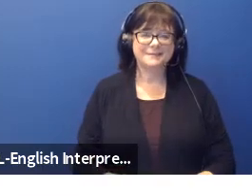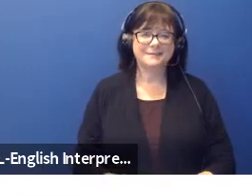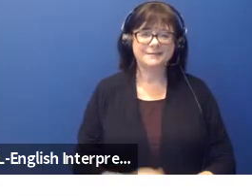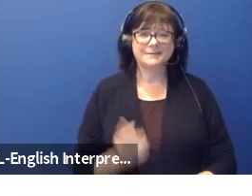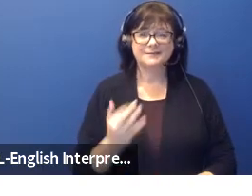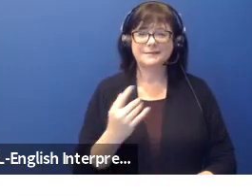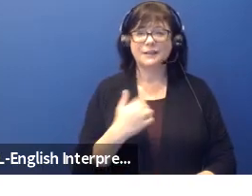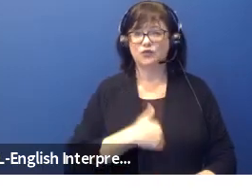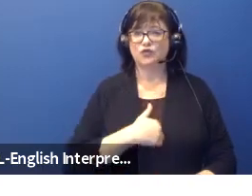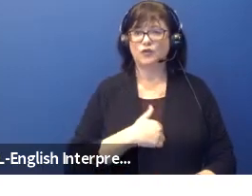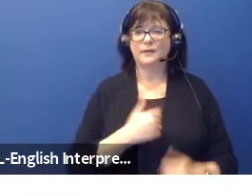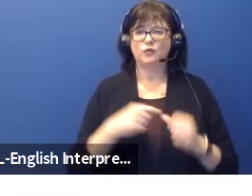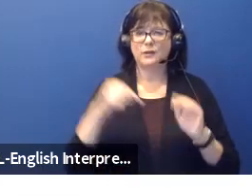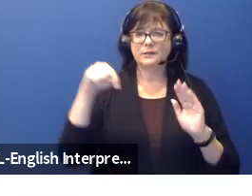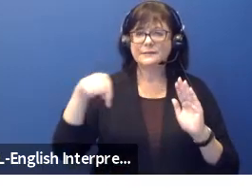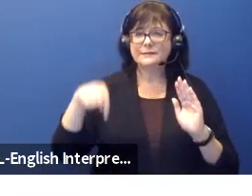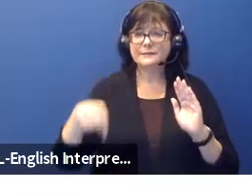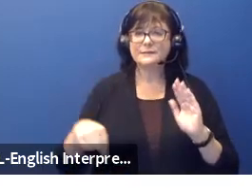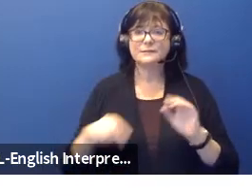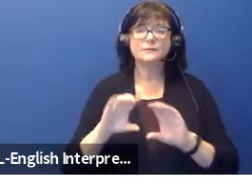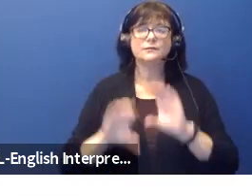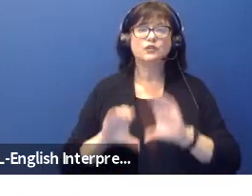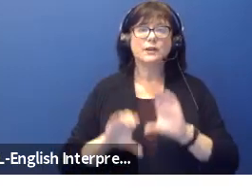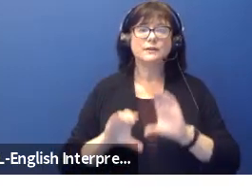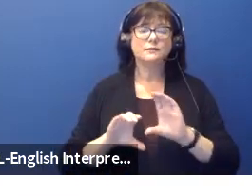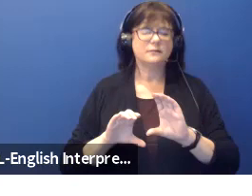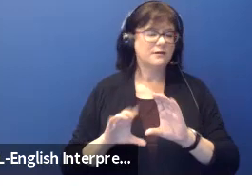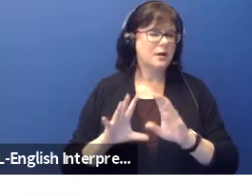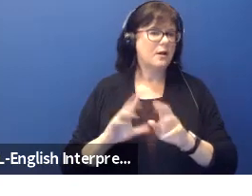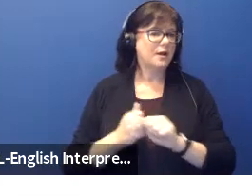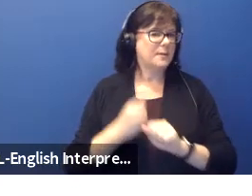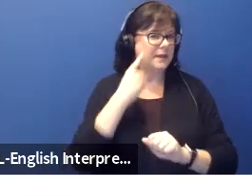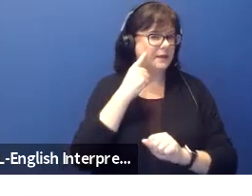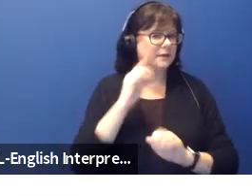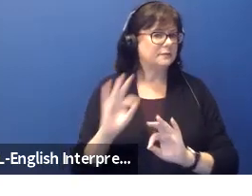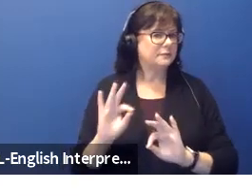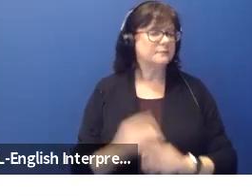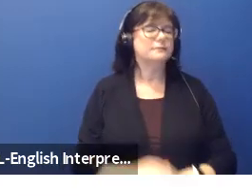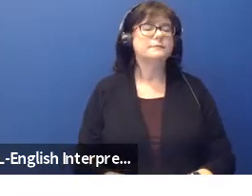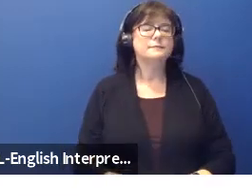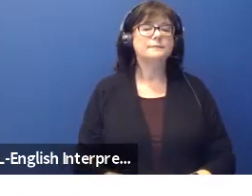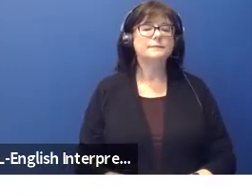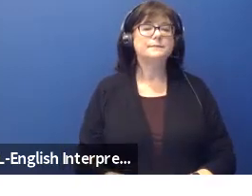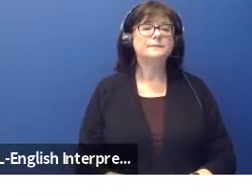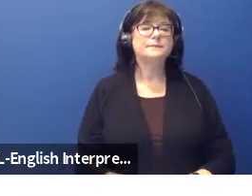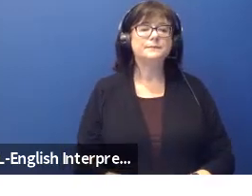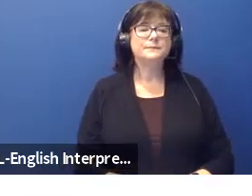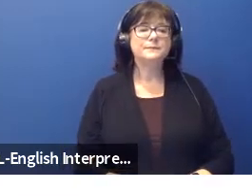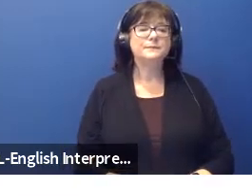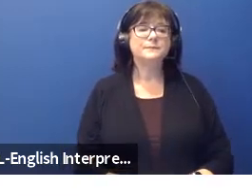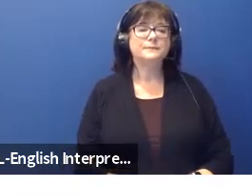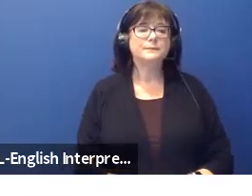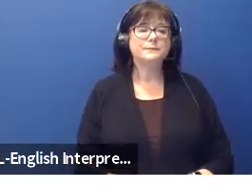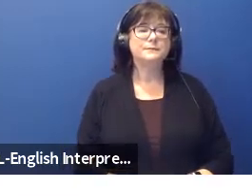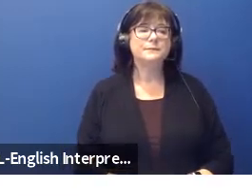chat. Sorry for the delay. Okay, I think I'm caught up now. Yeah, okay.